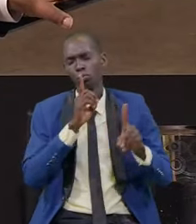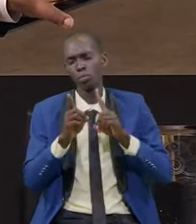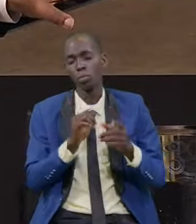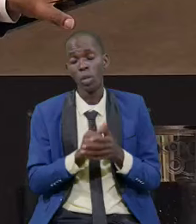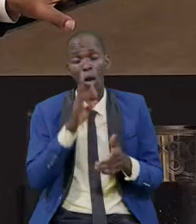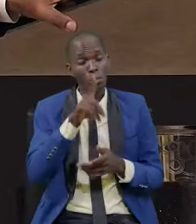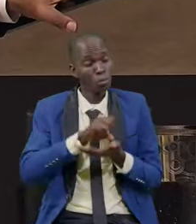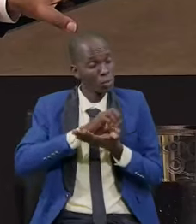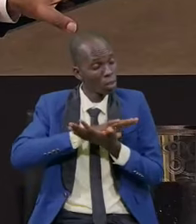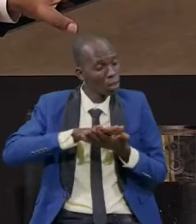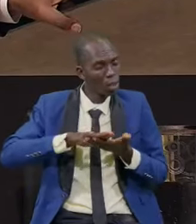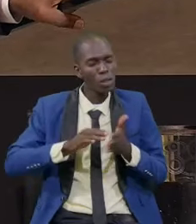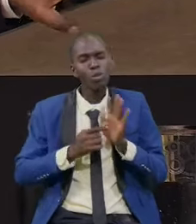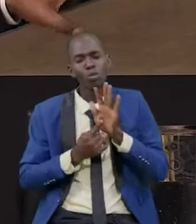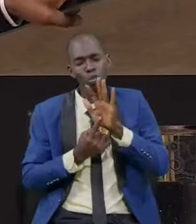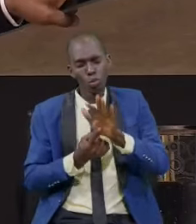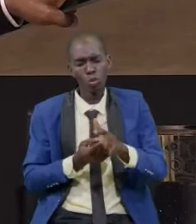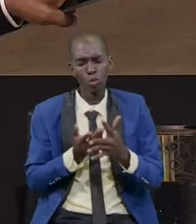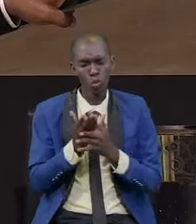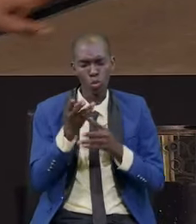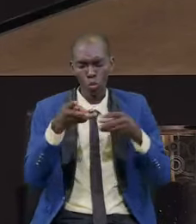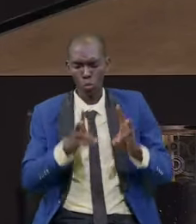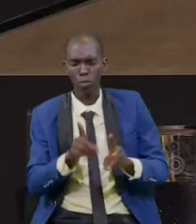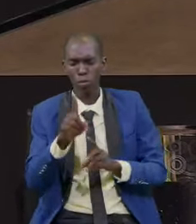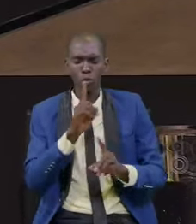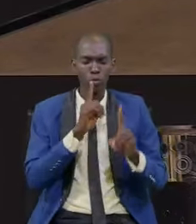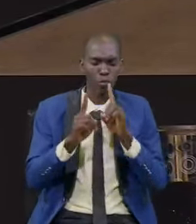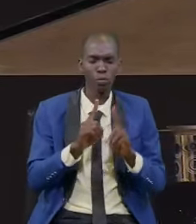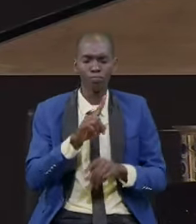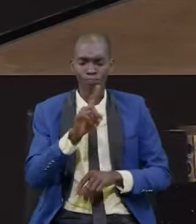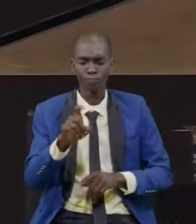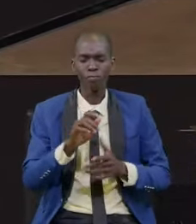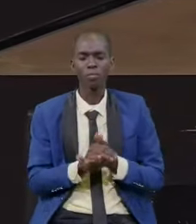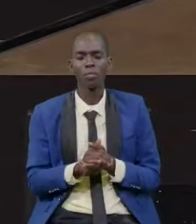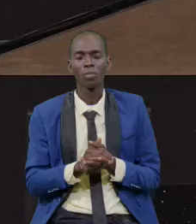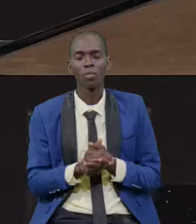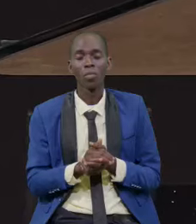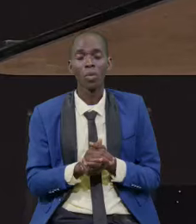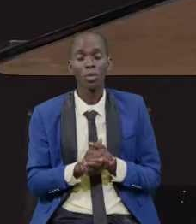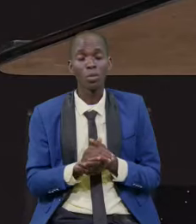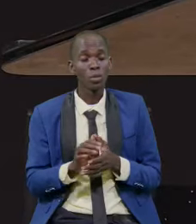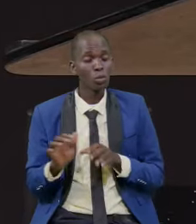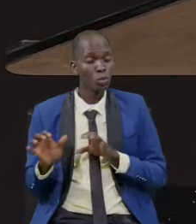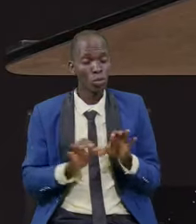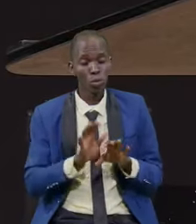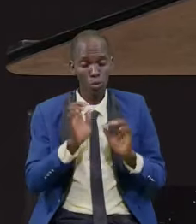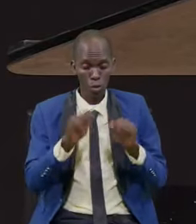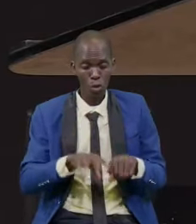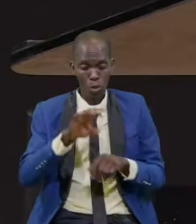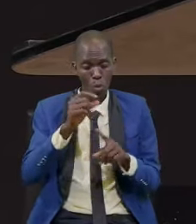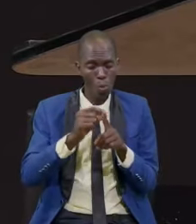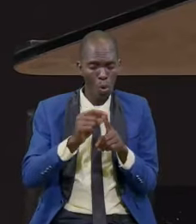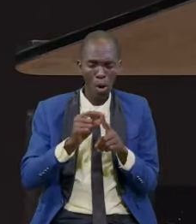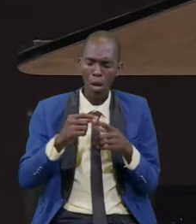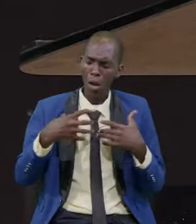it by the words you speak. Does your word heal or hurt?